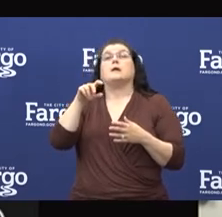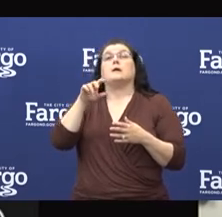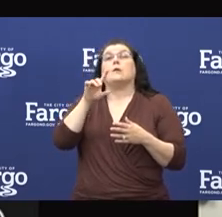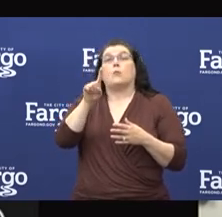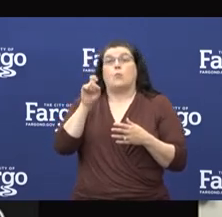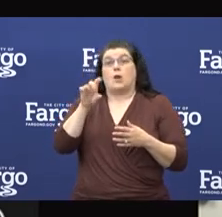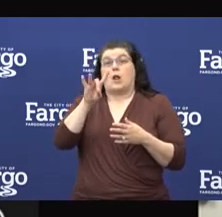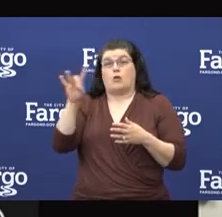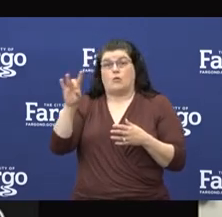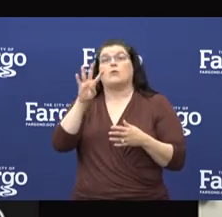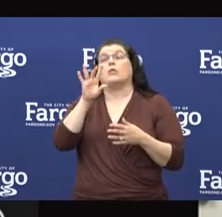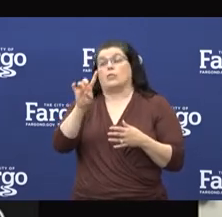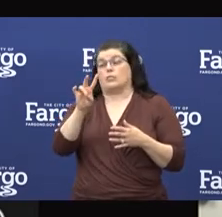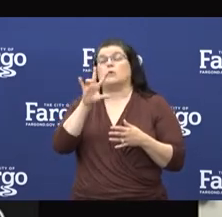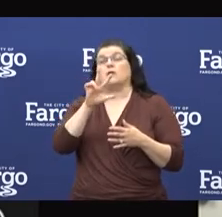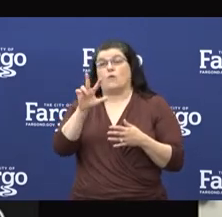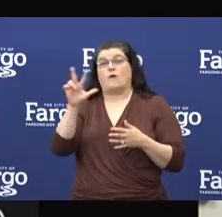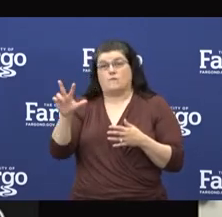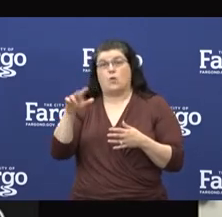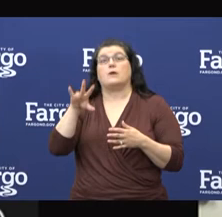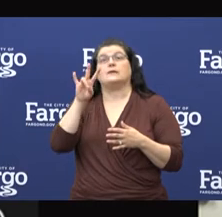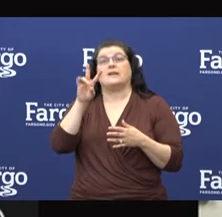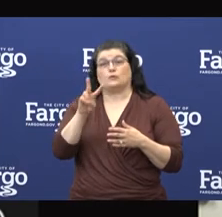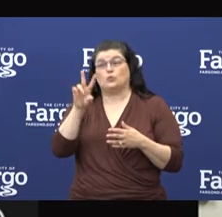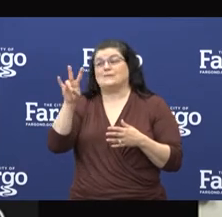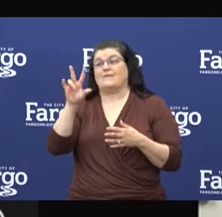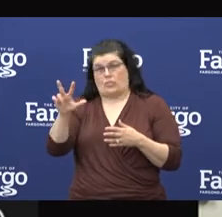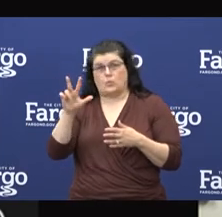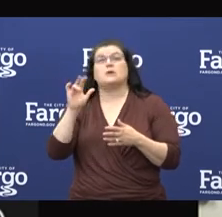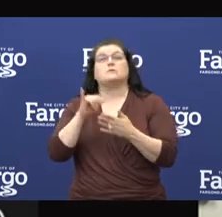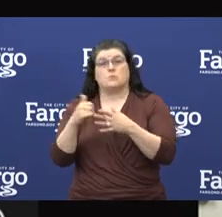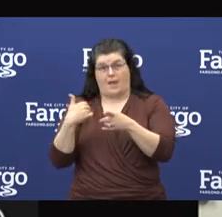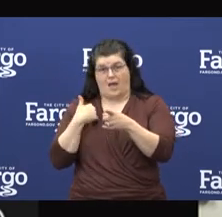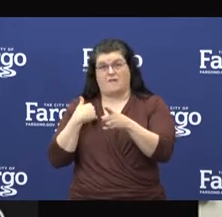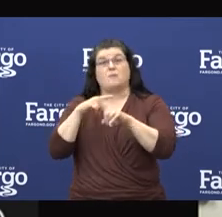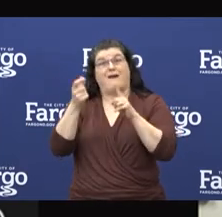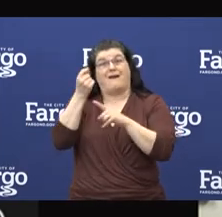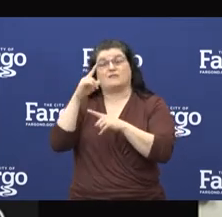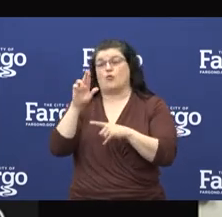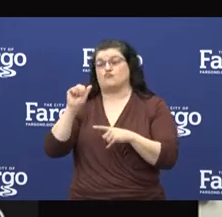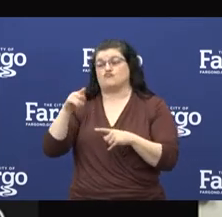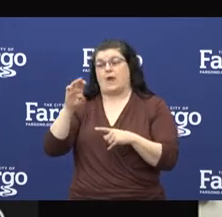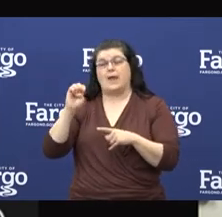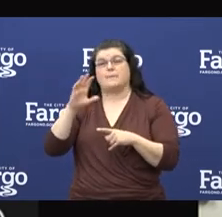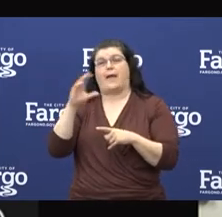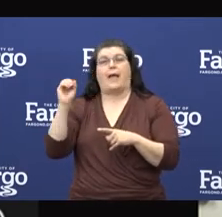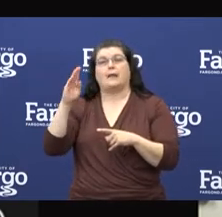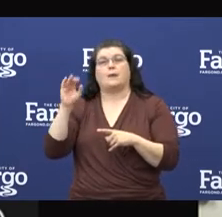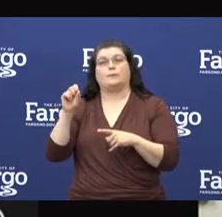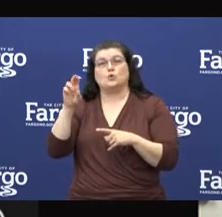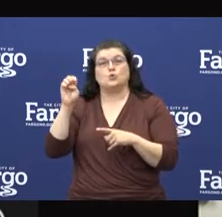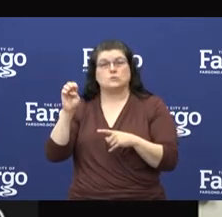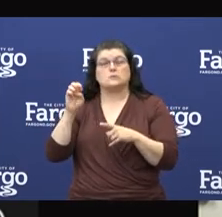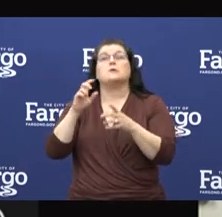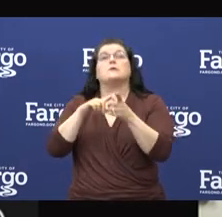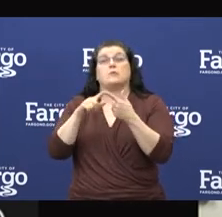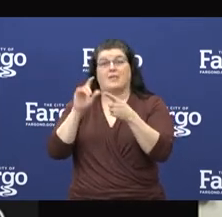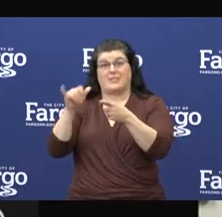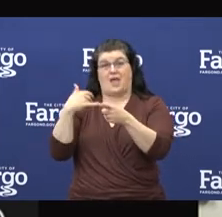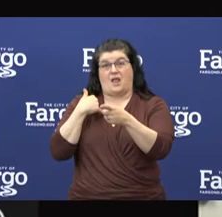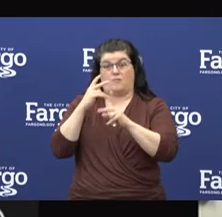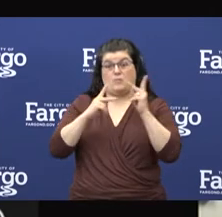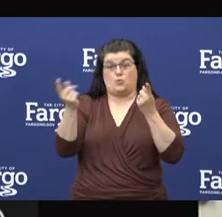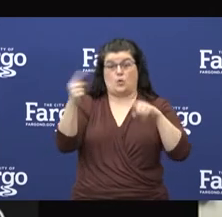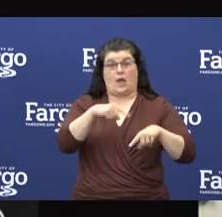1-800-344-7273. On a good note, we are seeing more patients coming in for immunizations, routine checkups, and therapies and